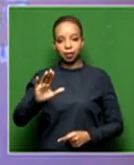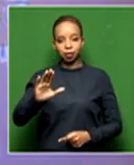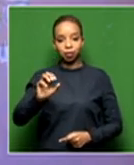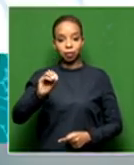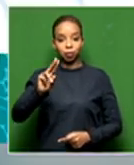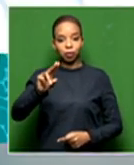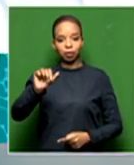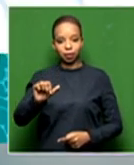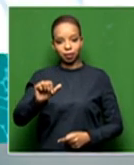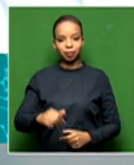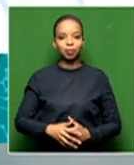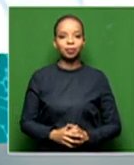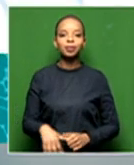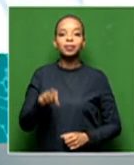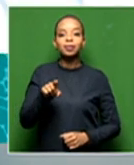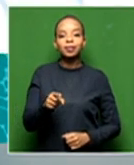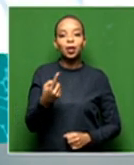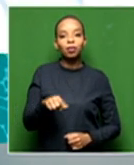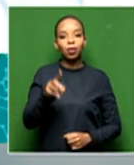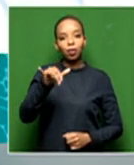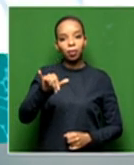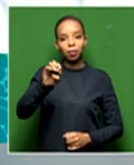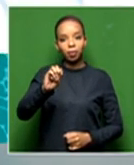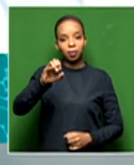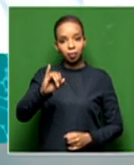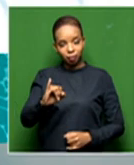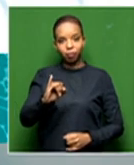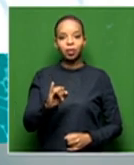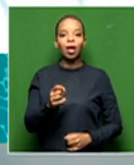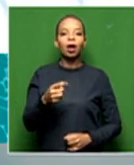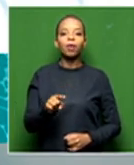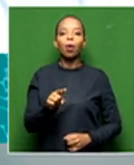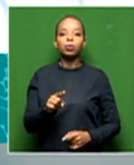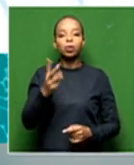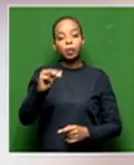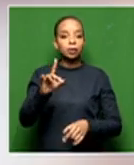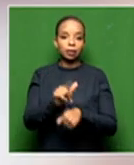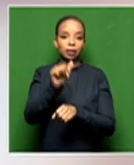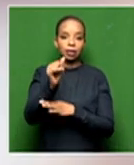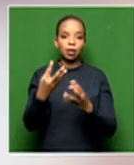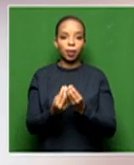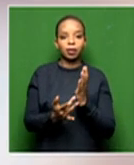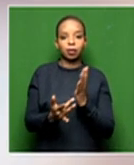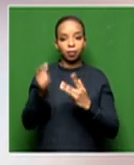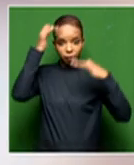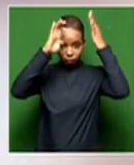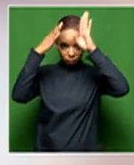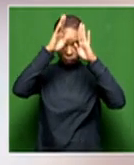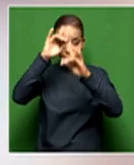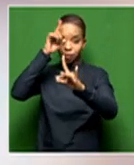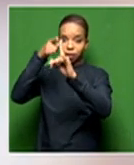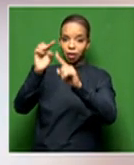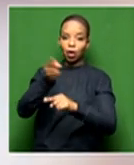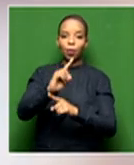the YEI South Africa in 2016 in partnership with the Technology Innovation Agency with the intention of providing South